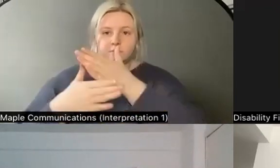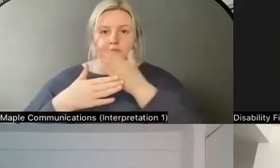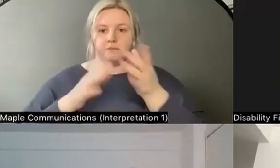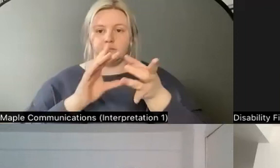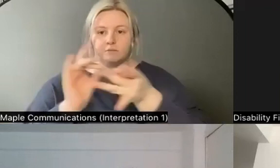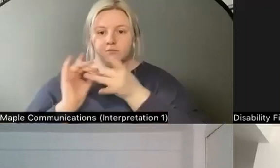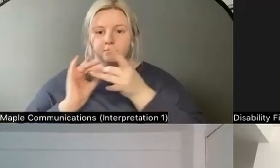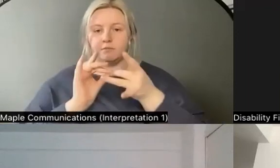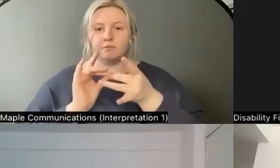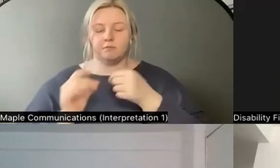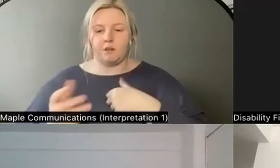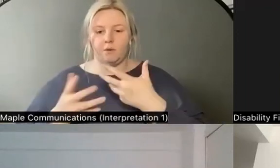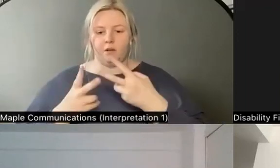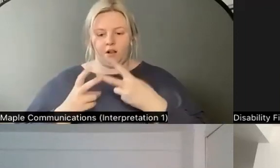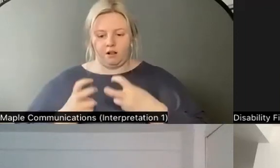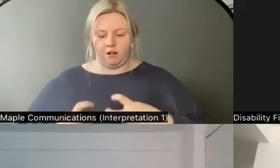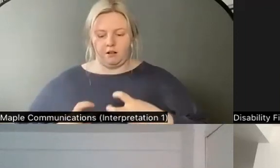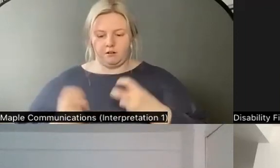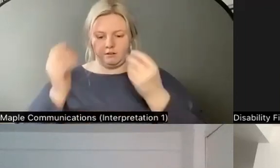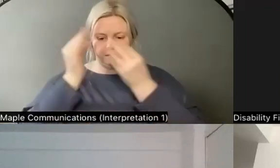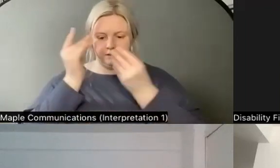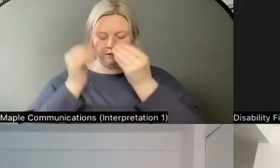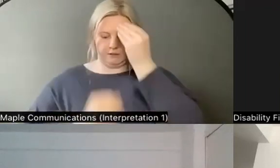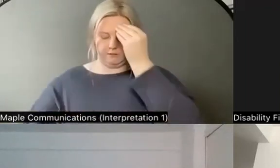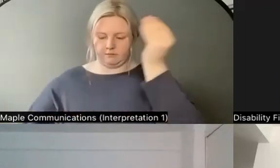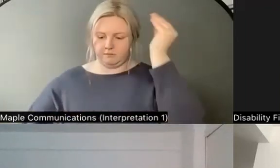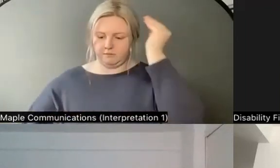experiences in this space, and think of the people who,